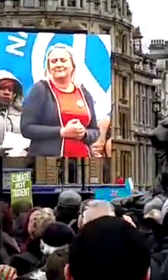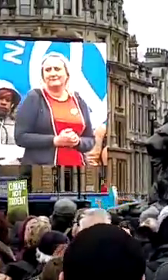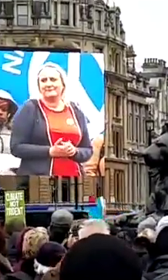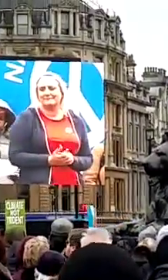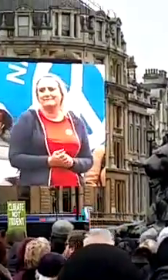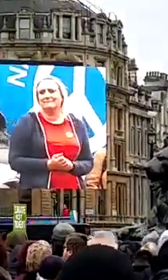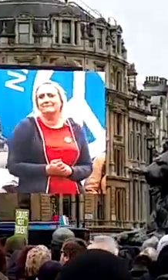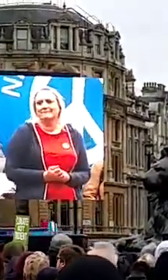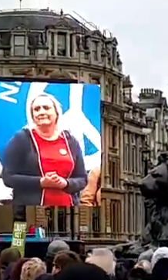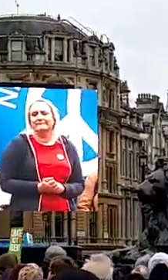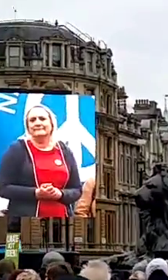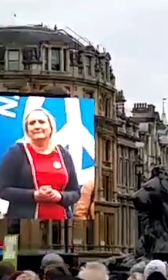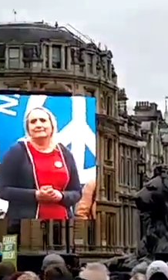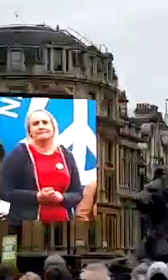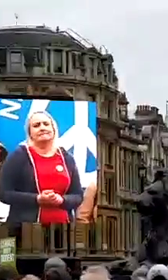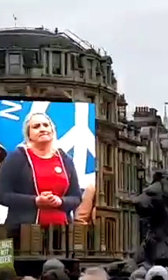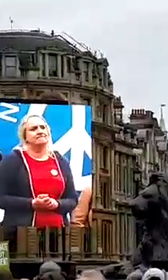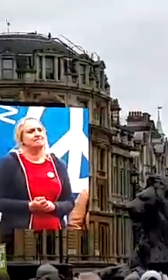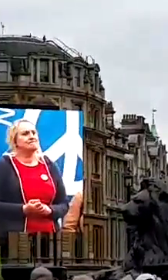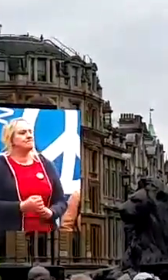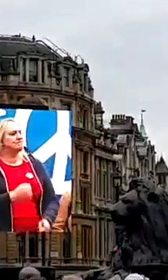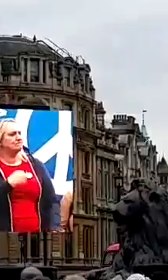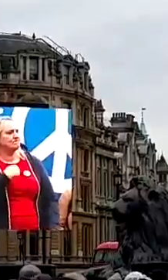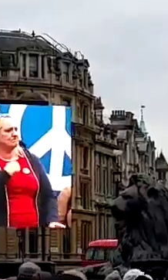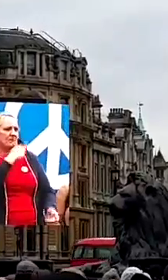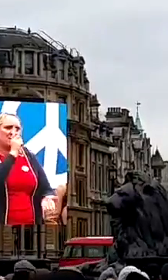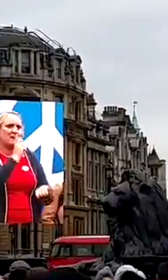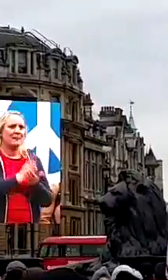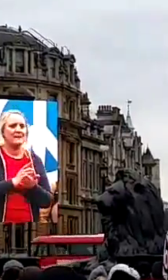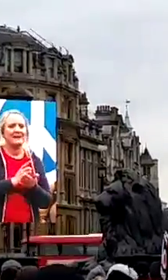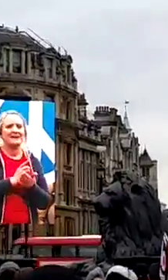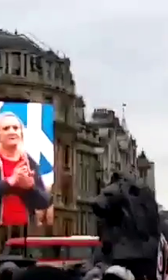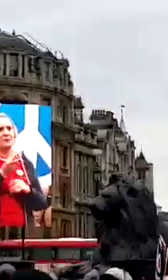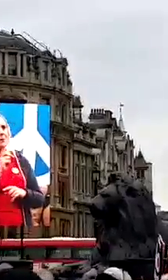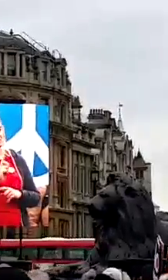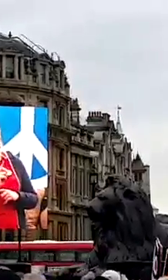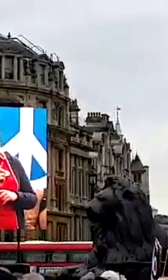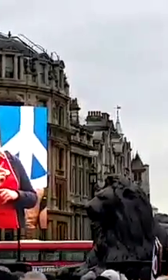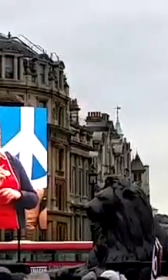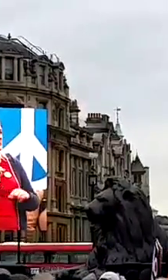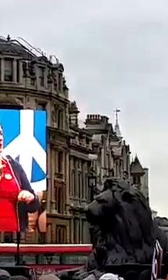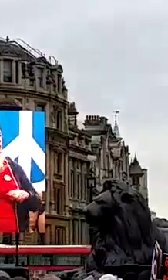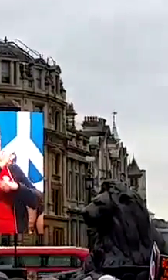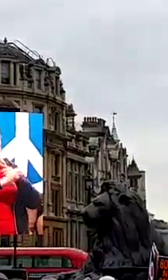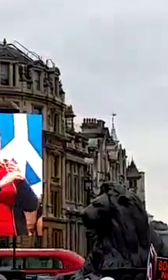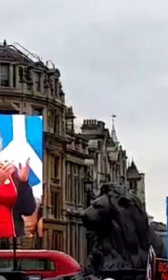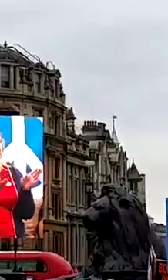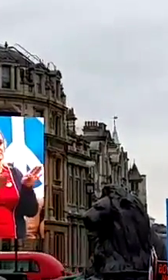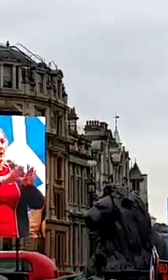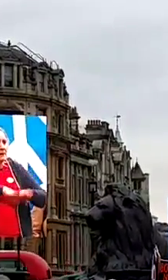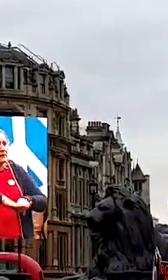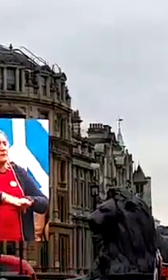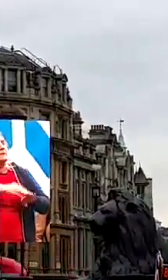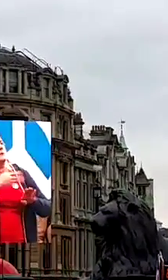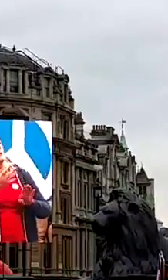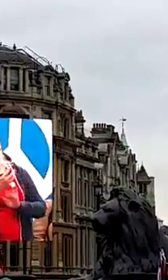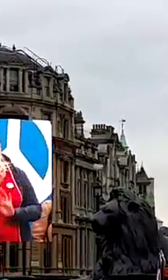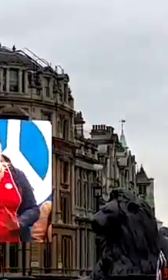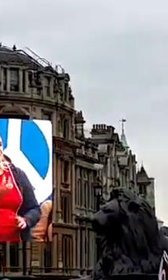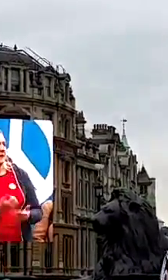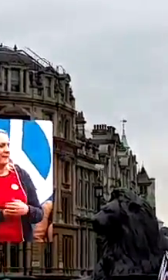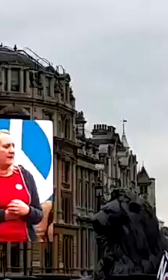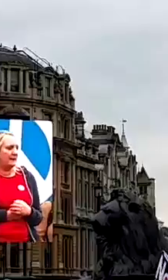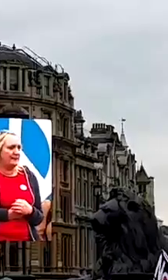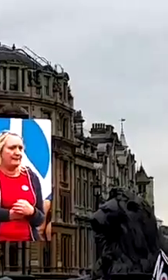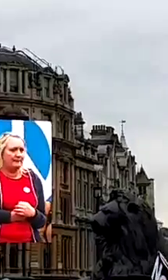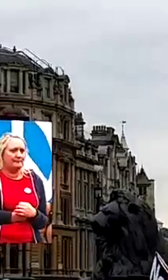I'm a believer because it takes a believer to work on nuclear disarmament in Israel. And I have to tell you